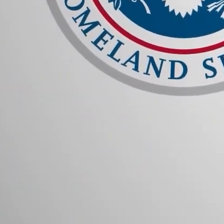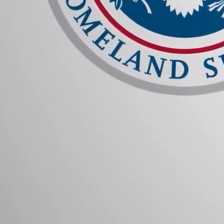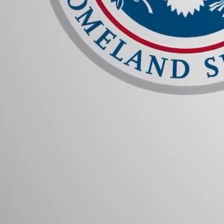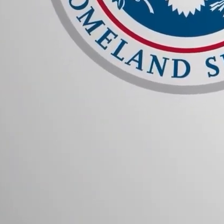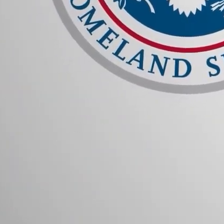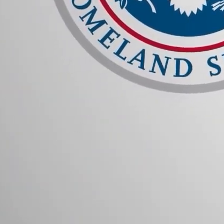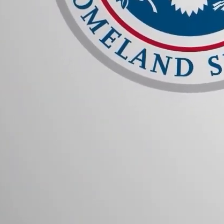If this is the first time, is You can and will in very day. You